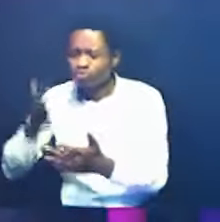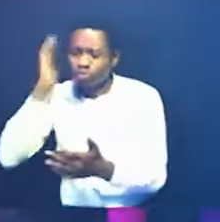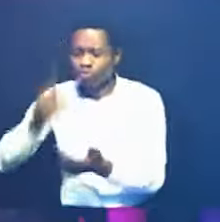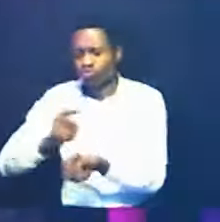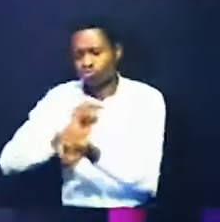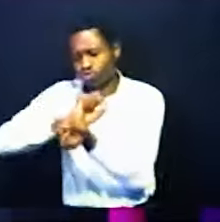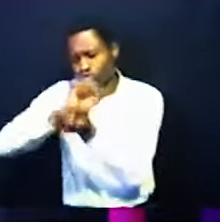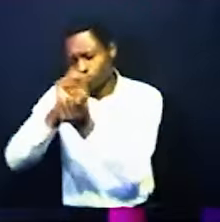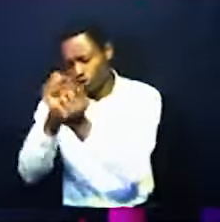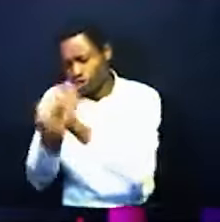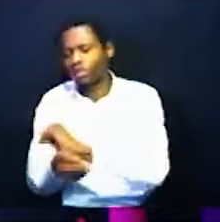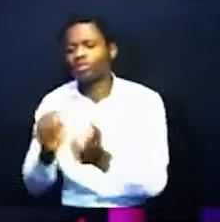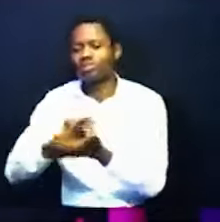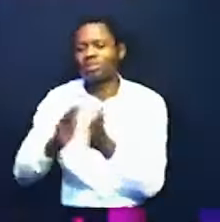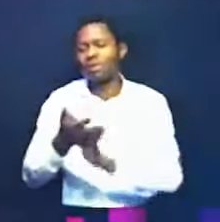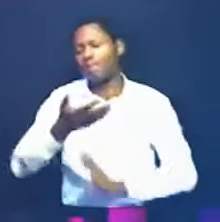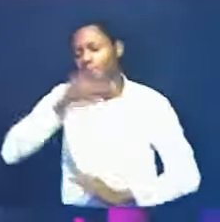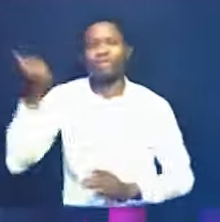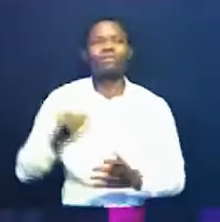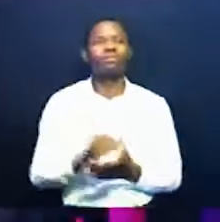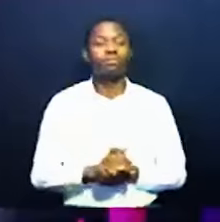better.